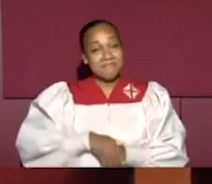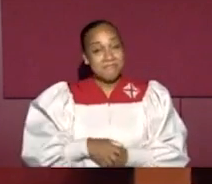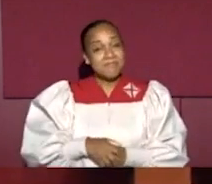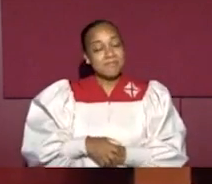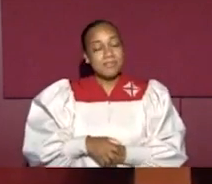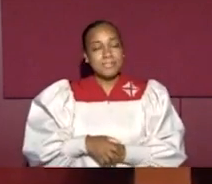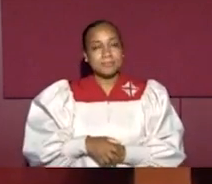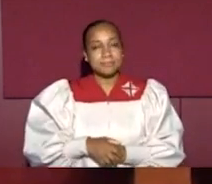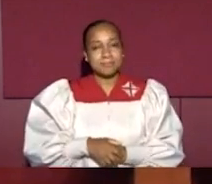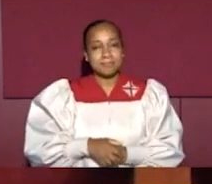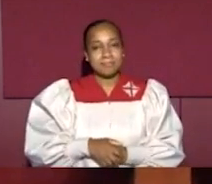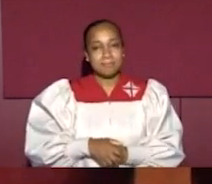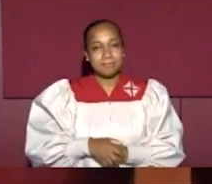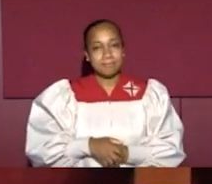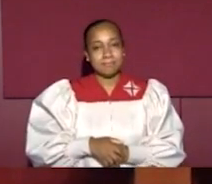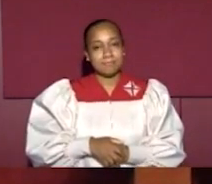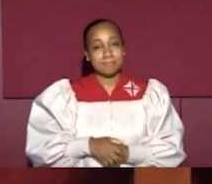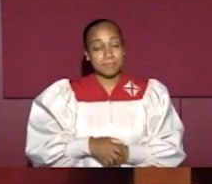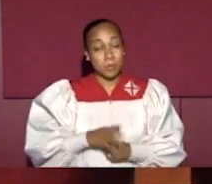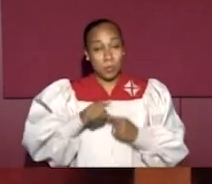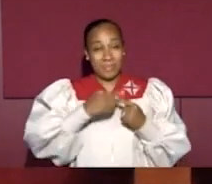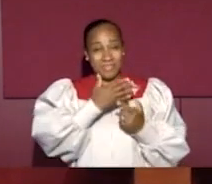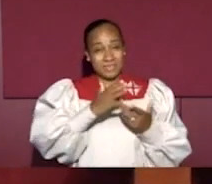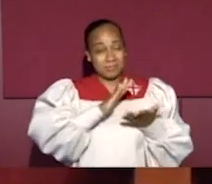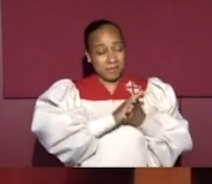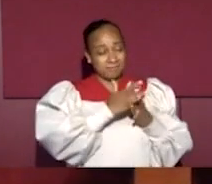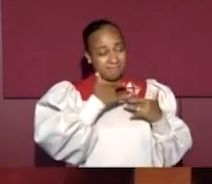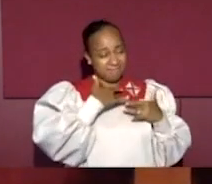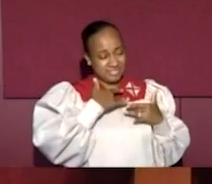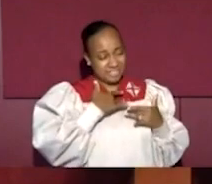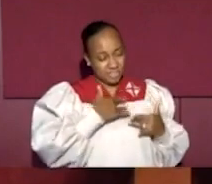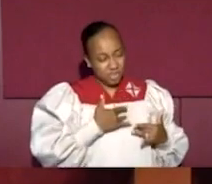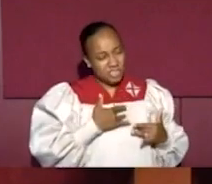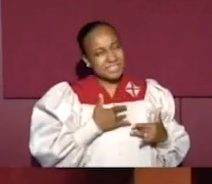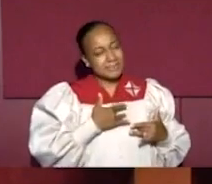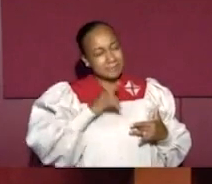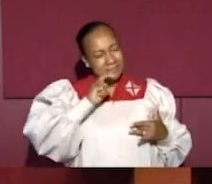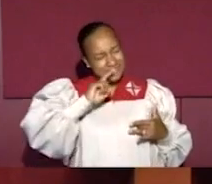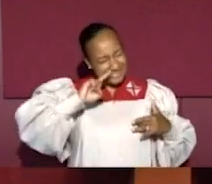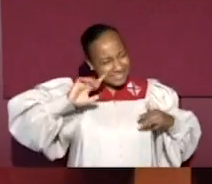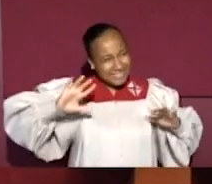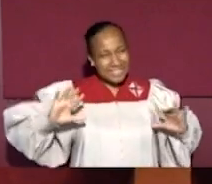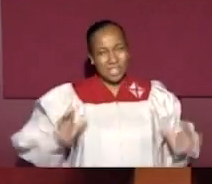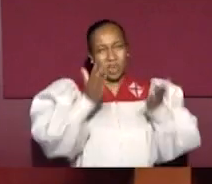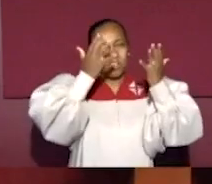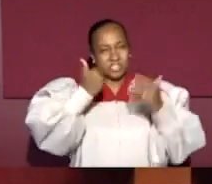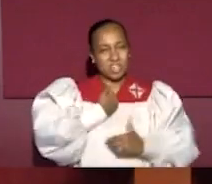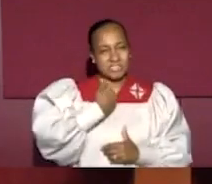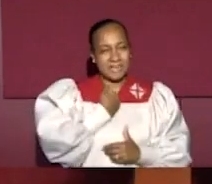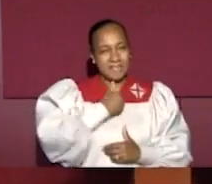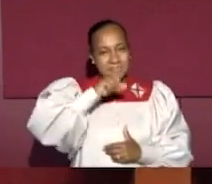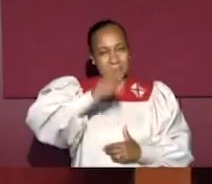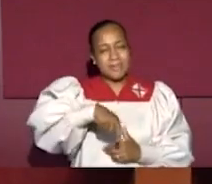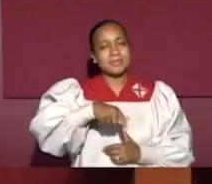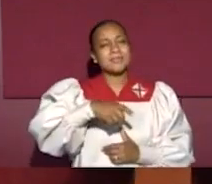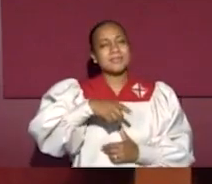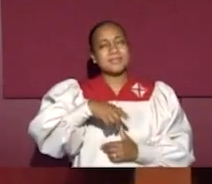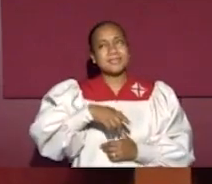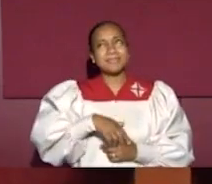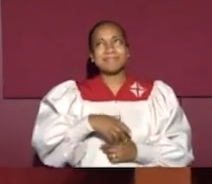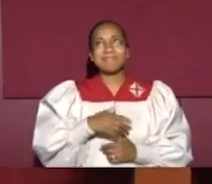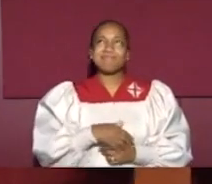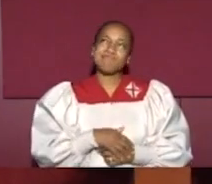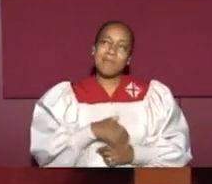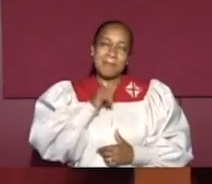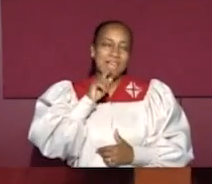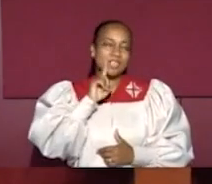And so, listen, when things get discouraging, we have to know how to encourage ourselves. And I don't think I've said